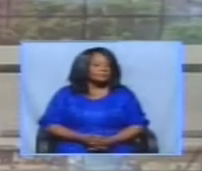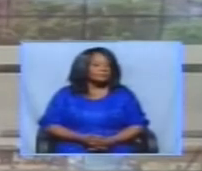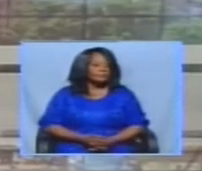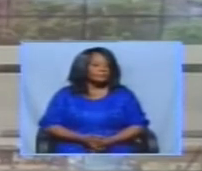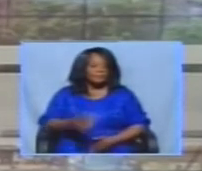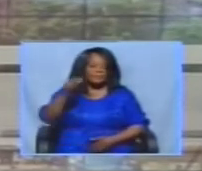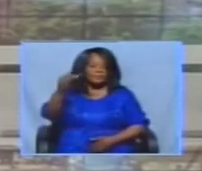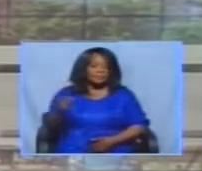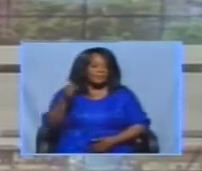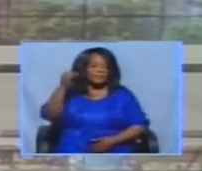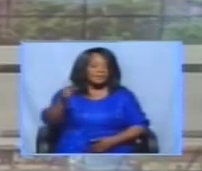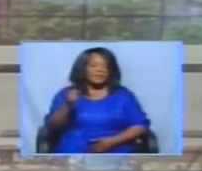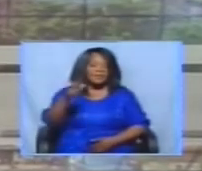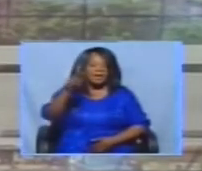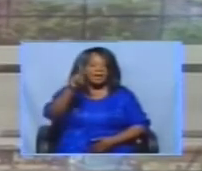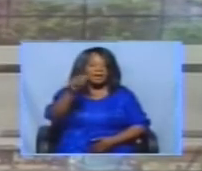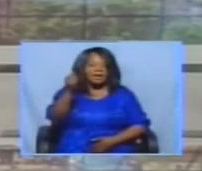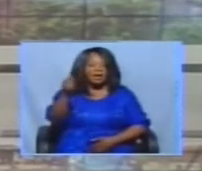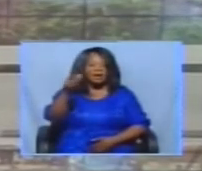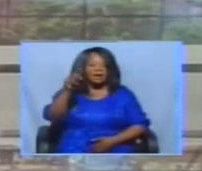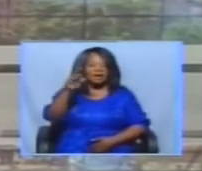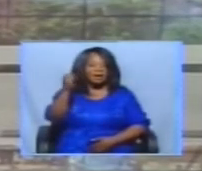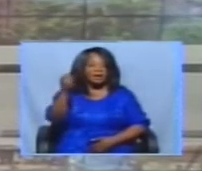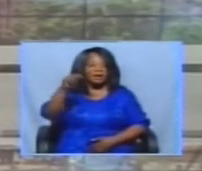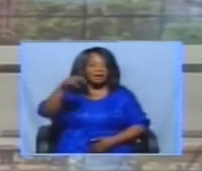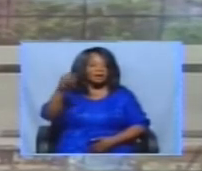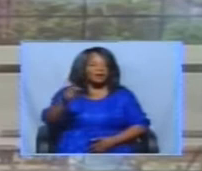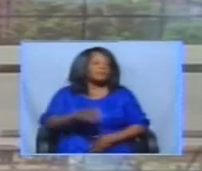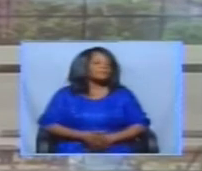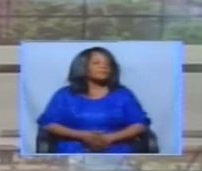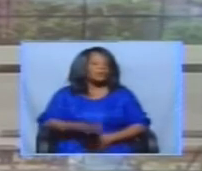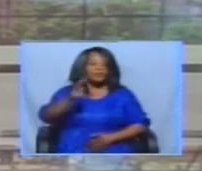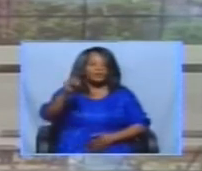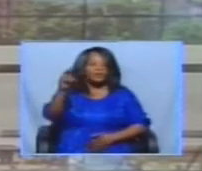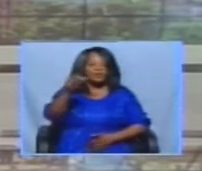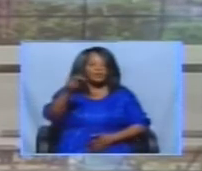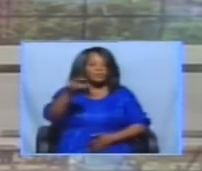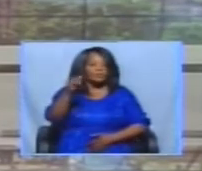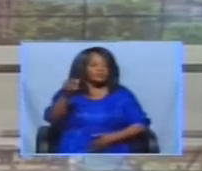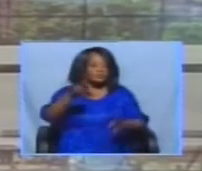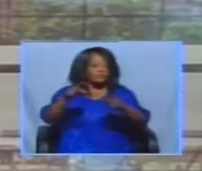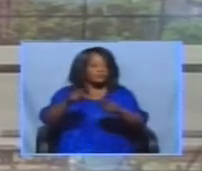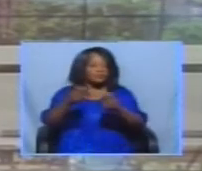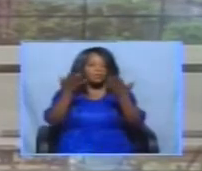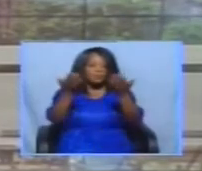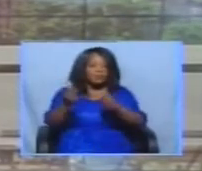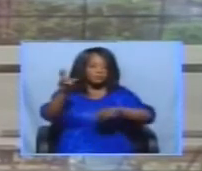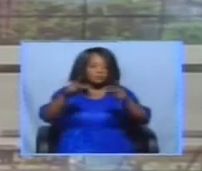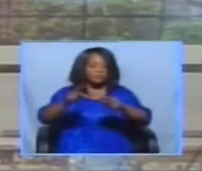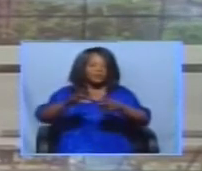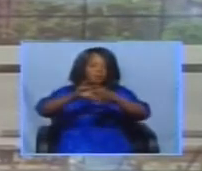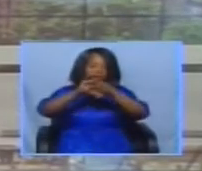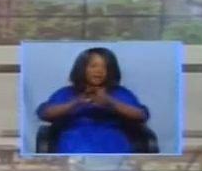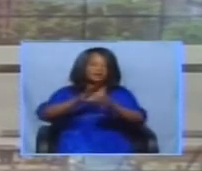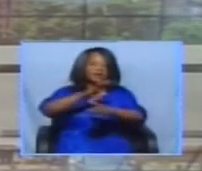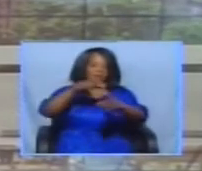Chief Kalasa Lukangaba of the Ushi speaking people of Mansa has urged members of parliament in Wapula province to remain united in